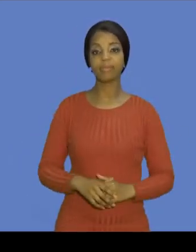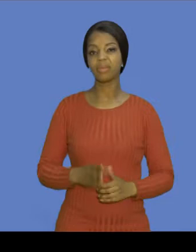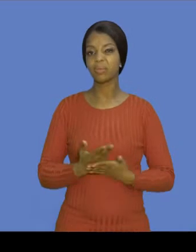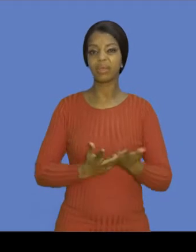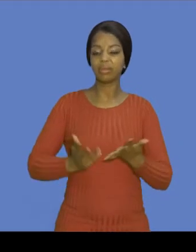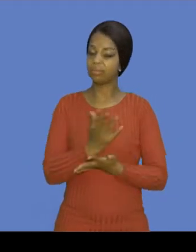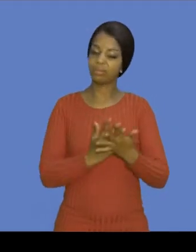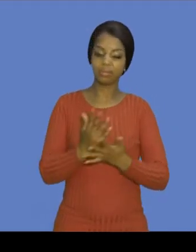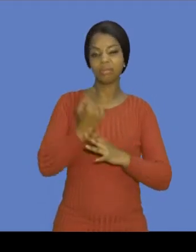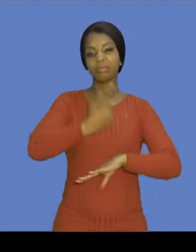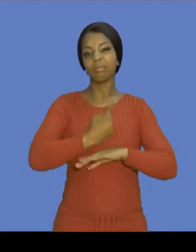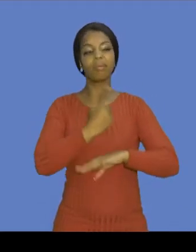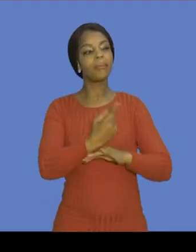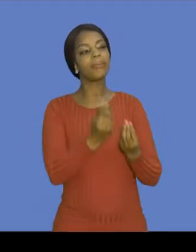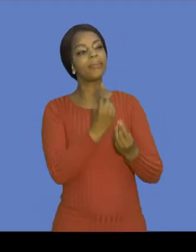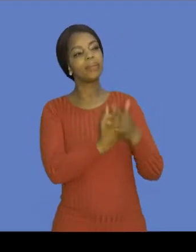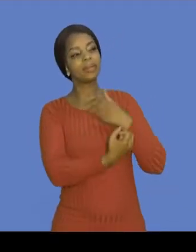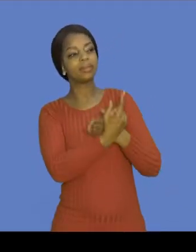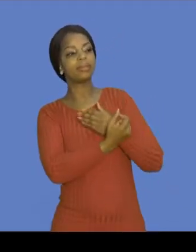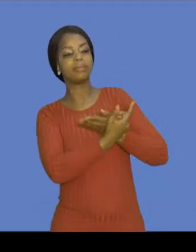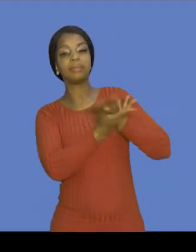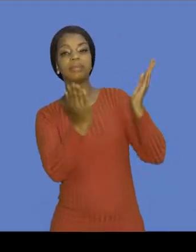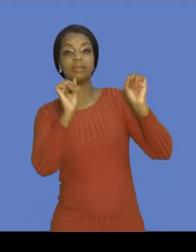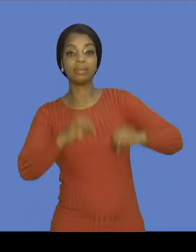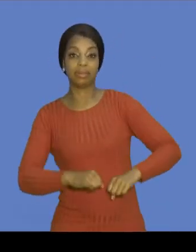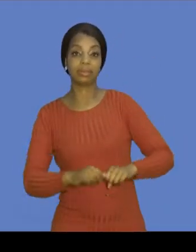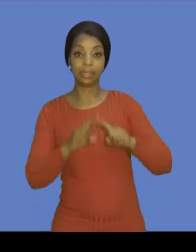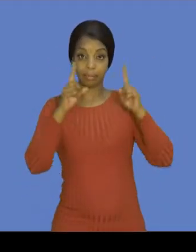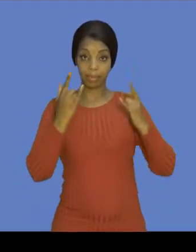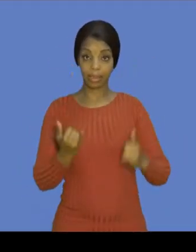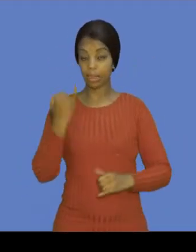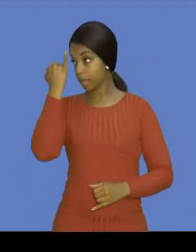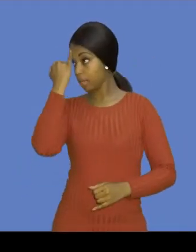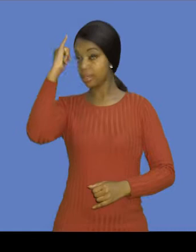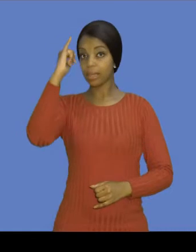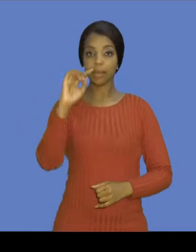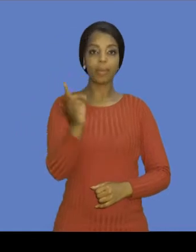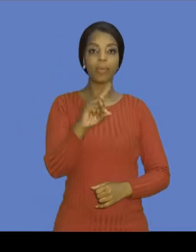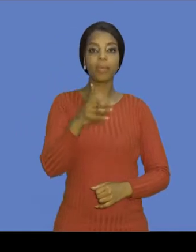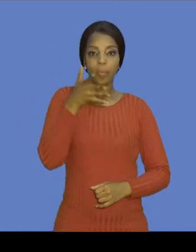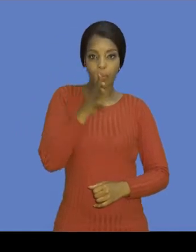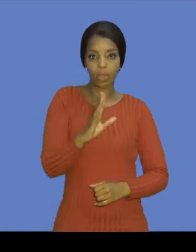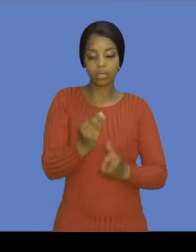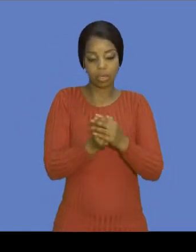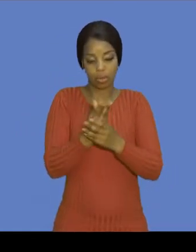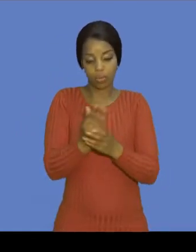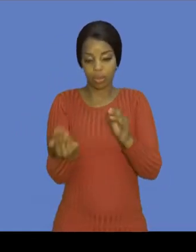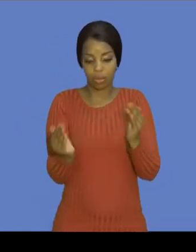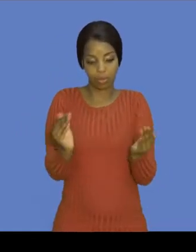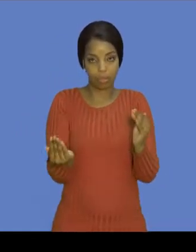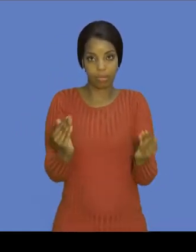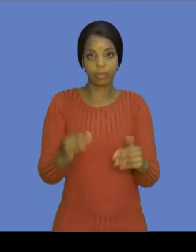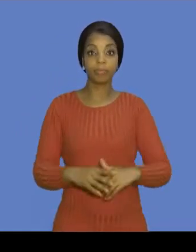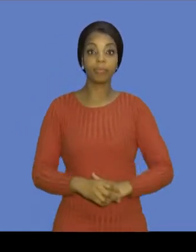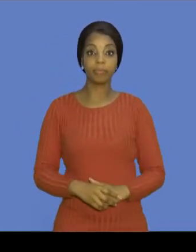everyday language, but the big idea here is to use maths to compare the growth. Now, is there a pattern?